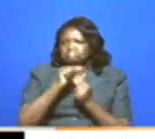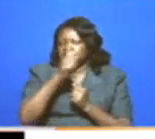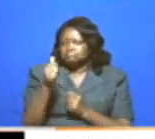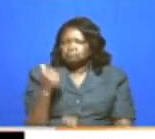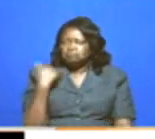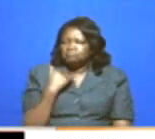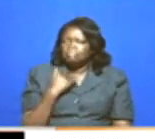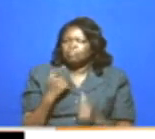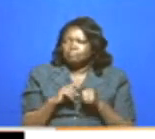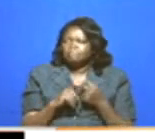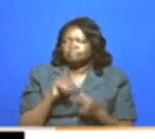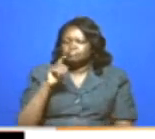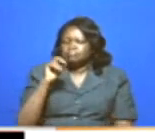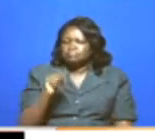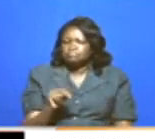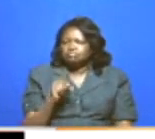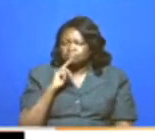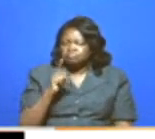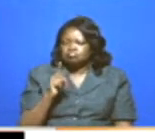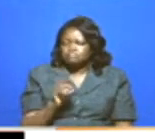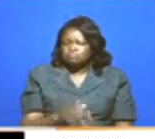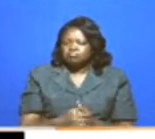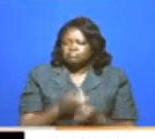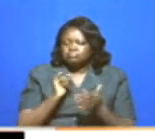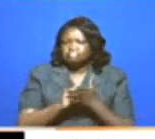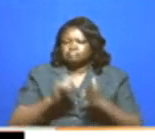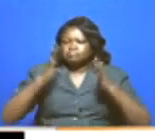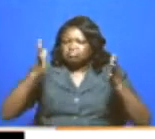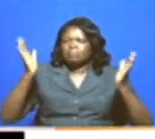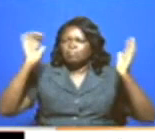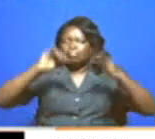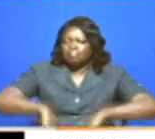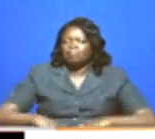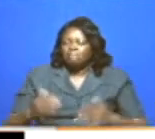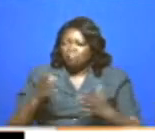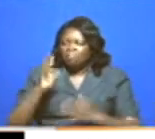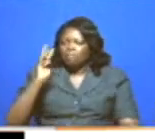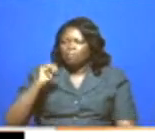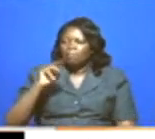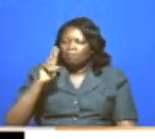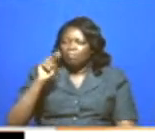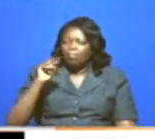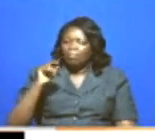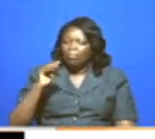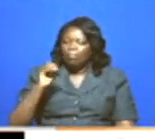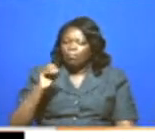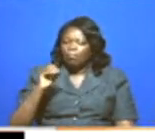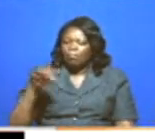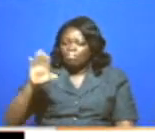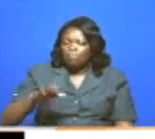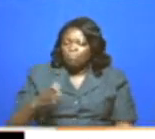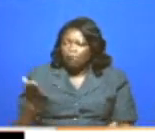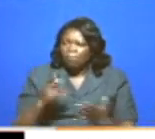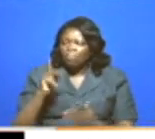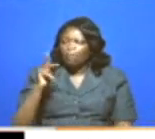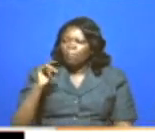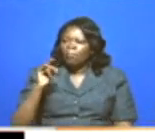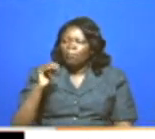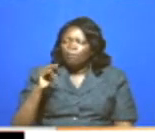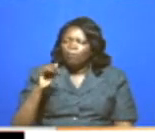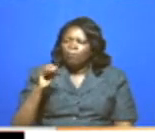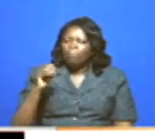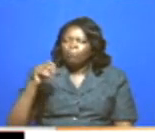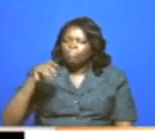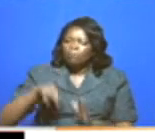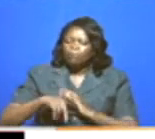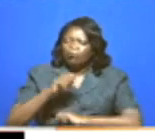Don Bosco Gichana, who had a major rally at Muindi ward at Kenyoro primary school, claimed that the attack